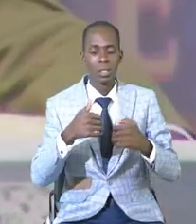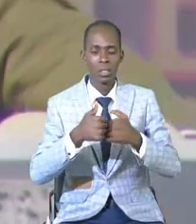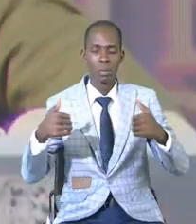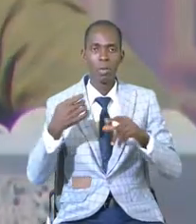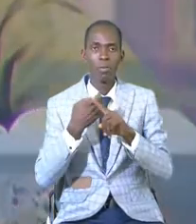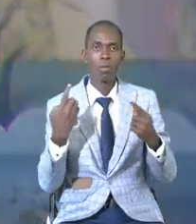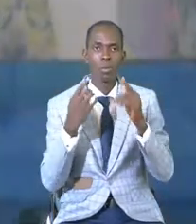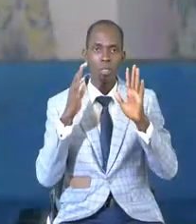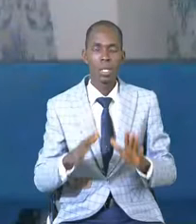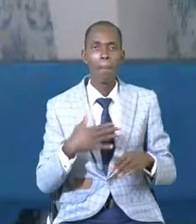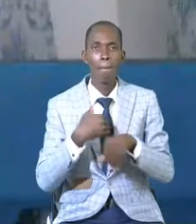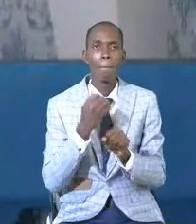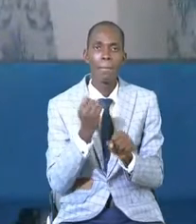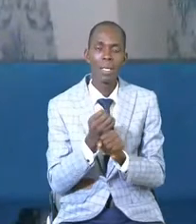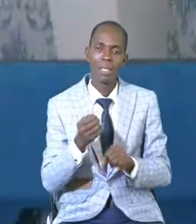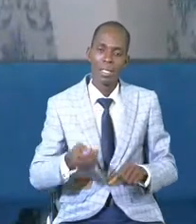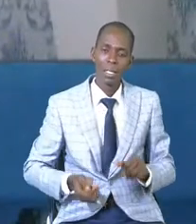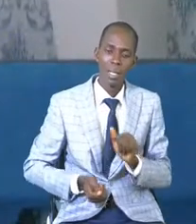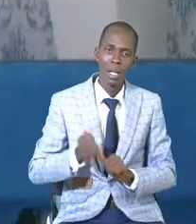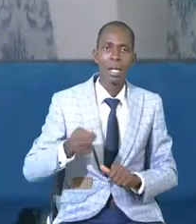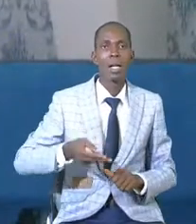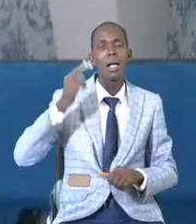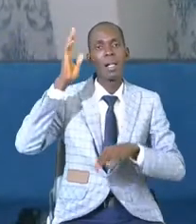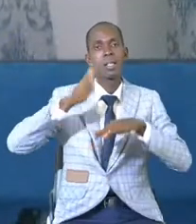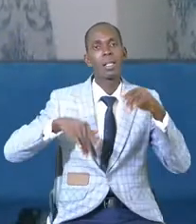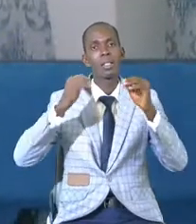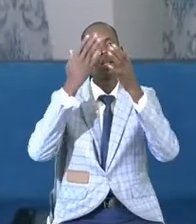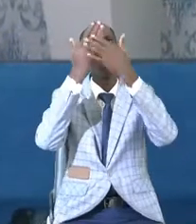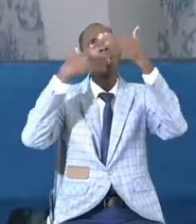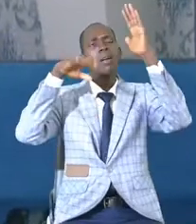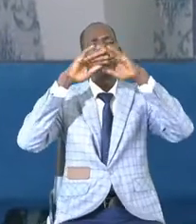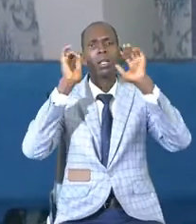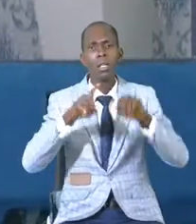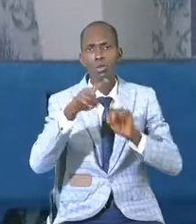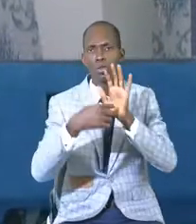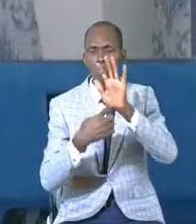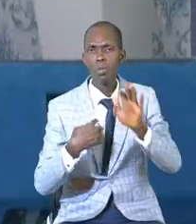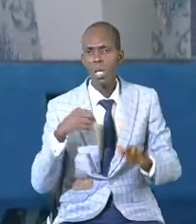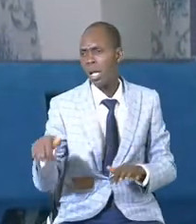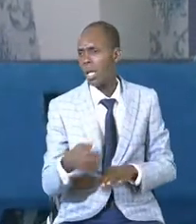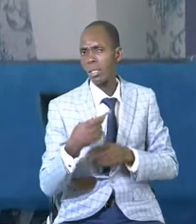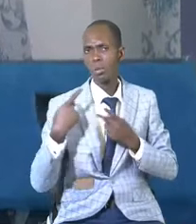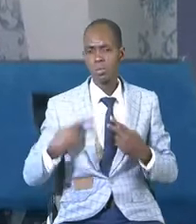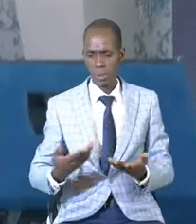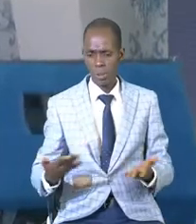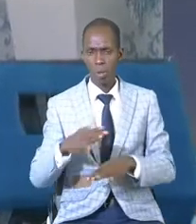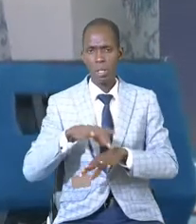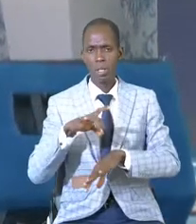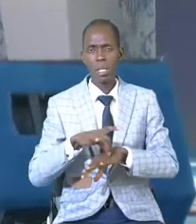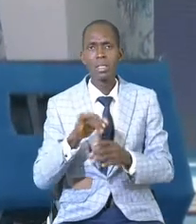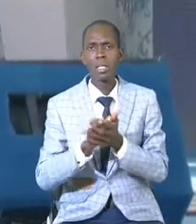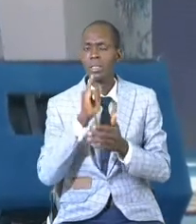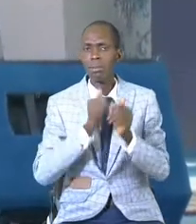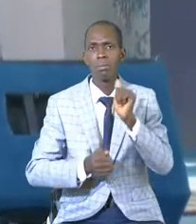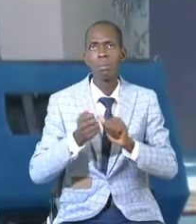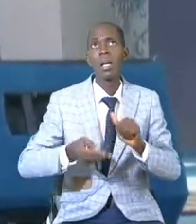made higher than the heavens. Can you show me any priest made higher than the heavens? Can you show me any pastor? Can you